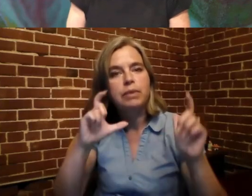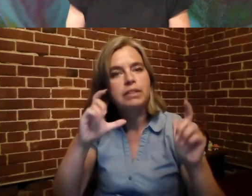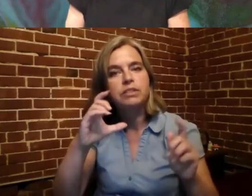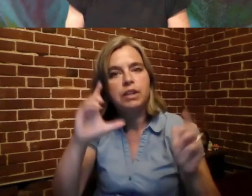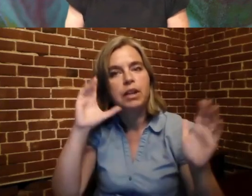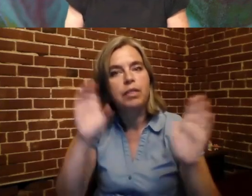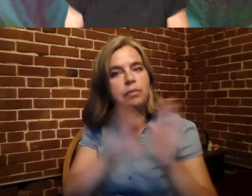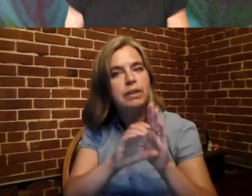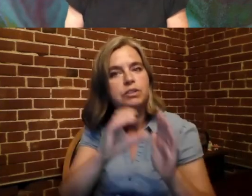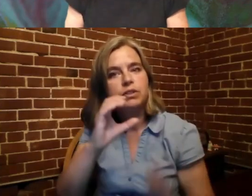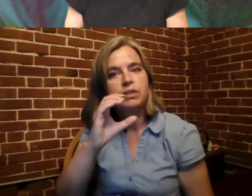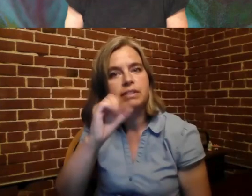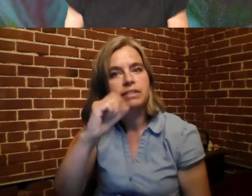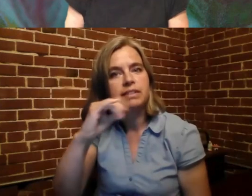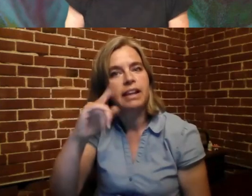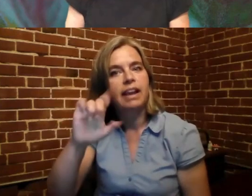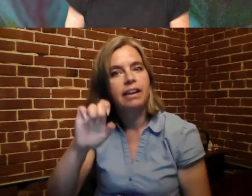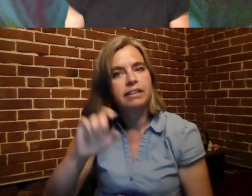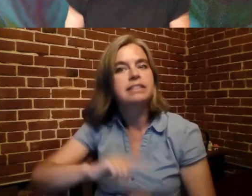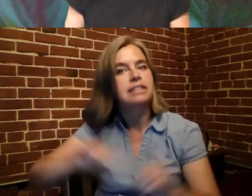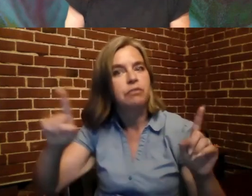site. And we really enjoy everything.